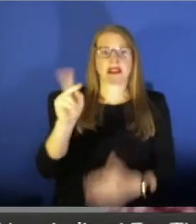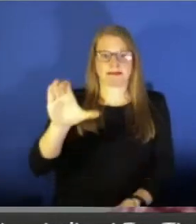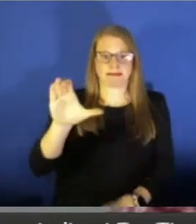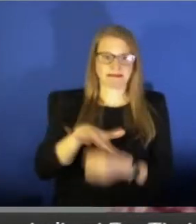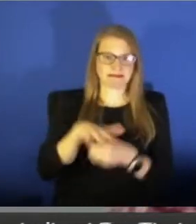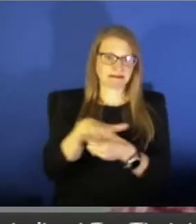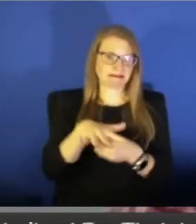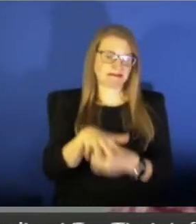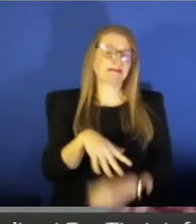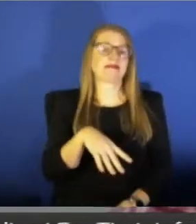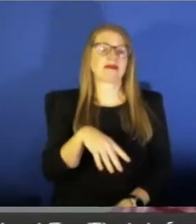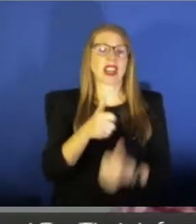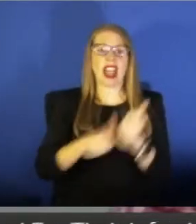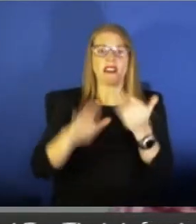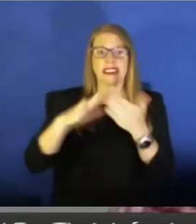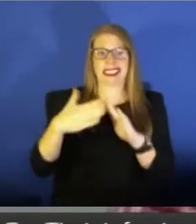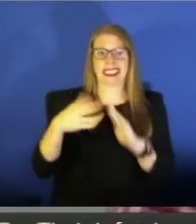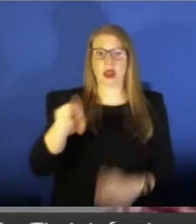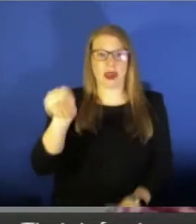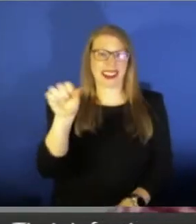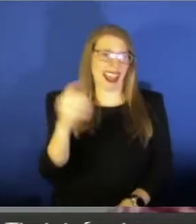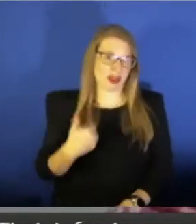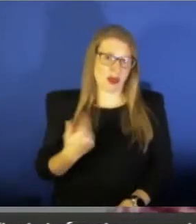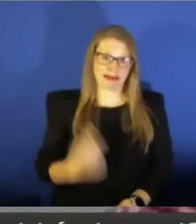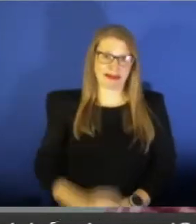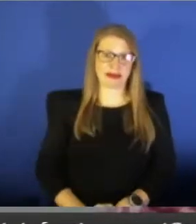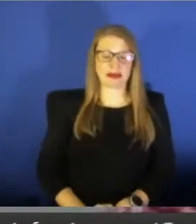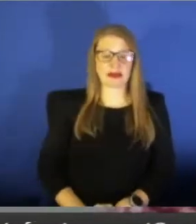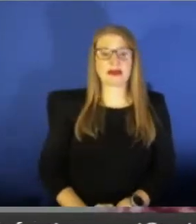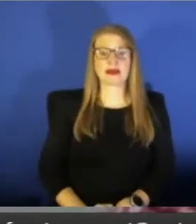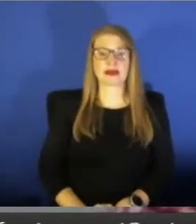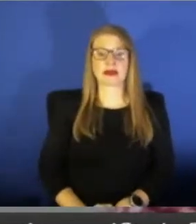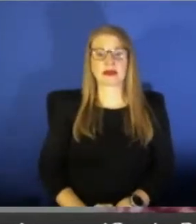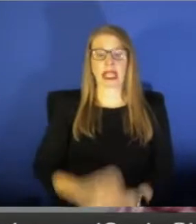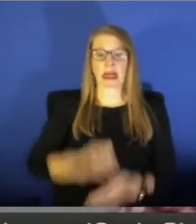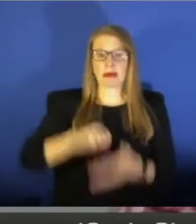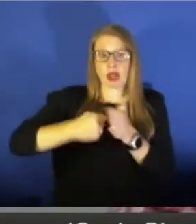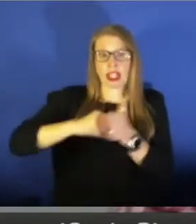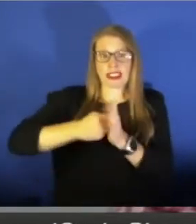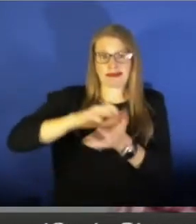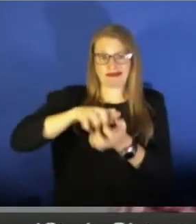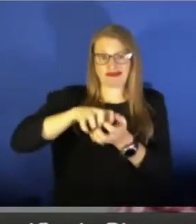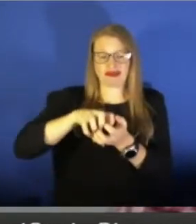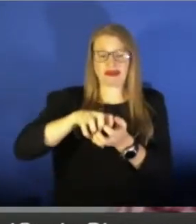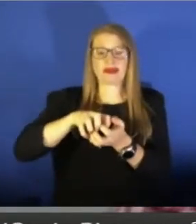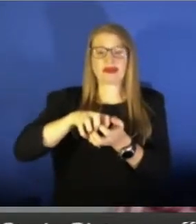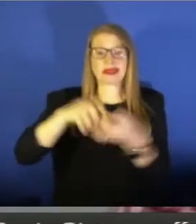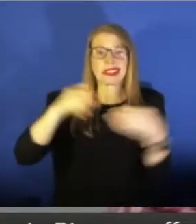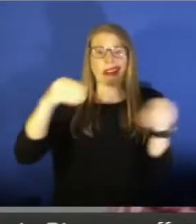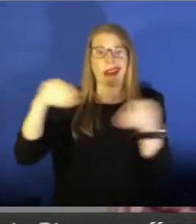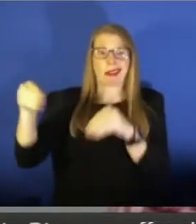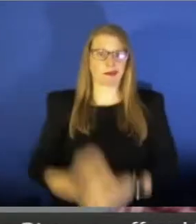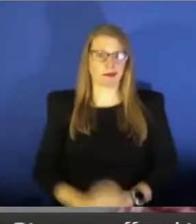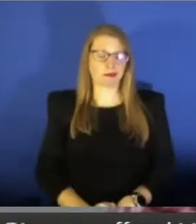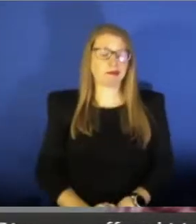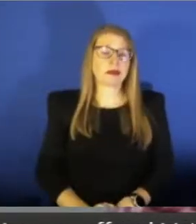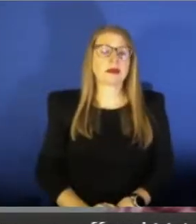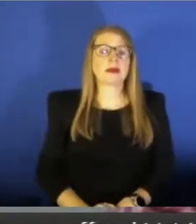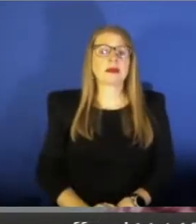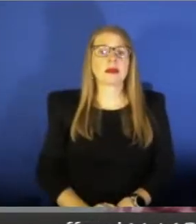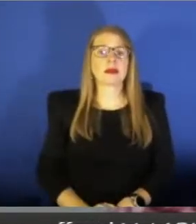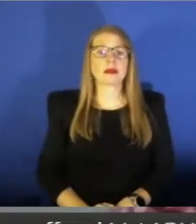but what is it? What makes it so incredibly dangerous? Well, there are doctors that could describe it better than